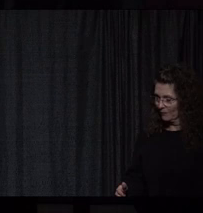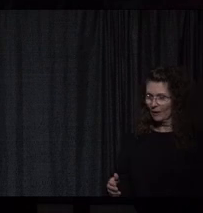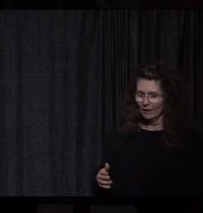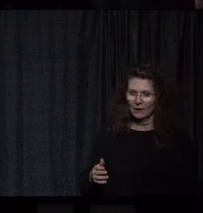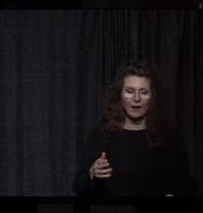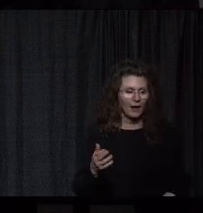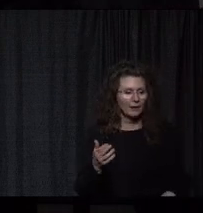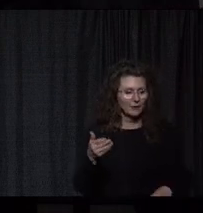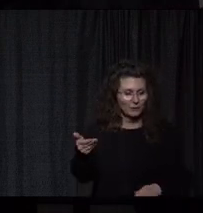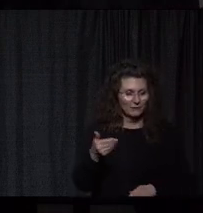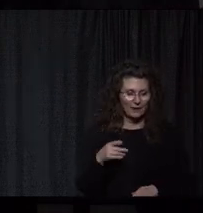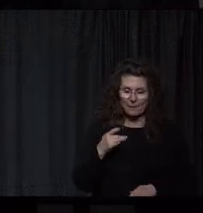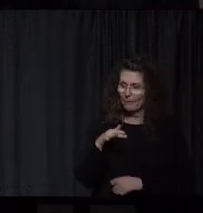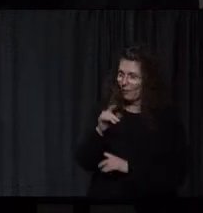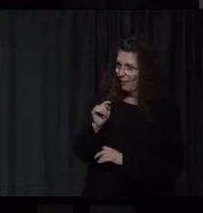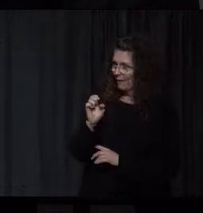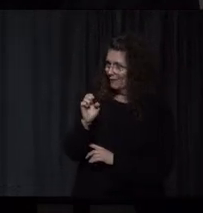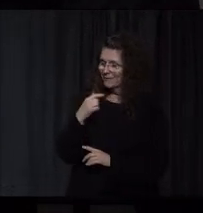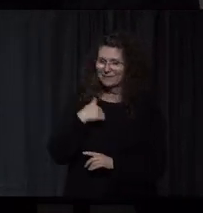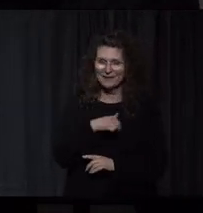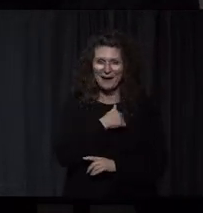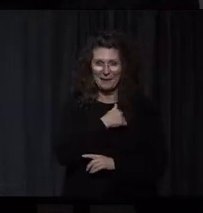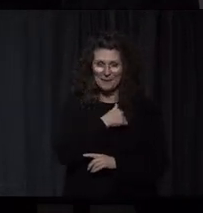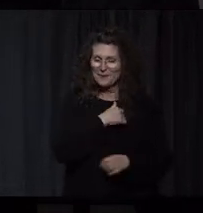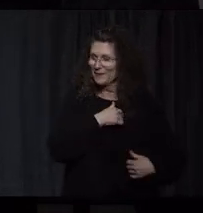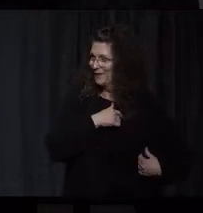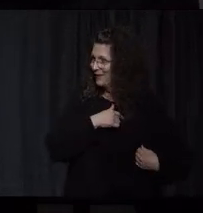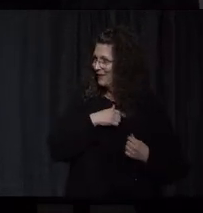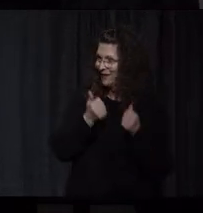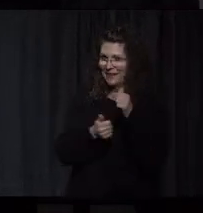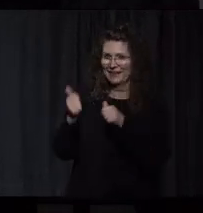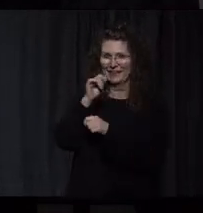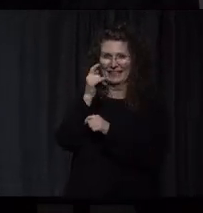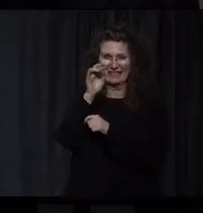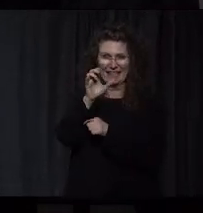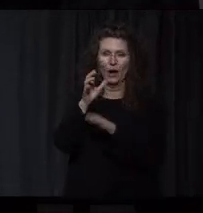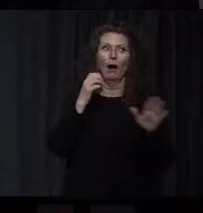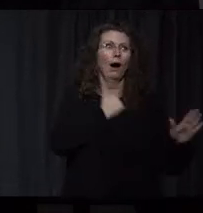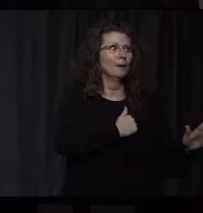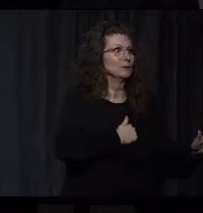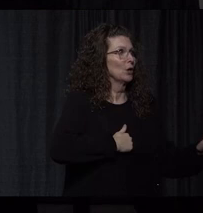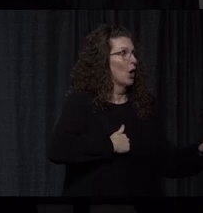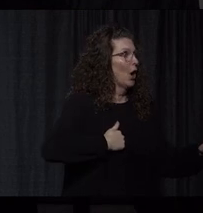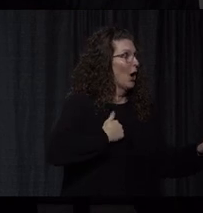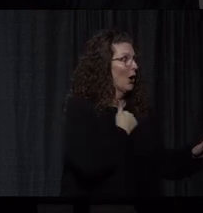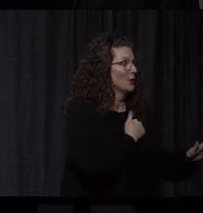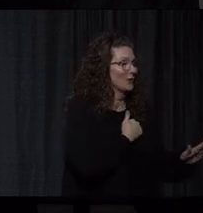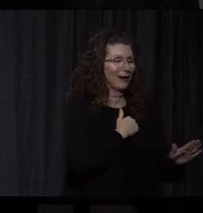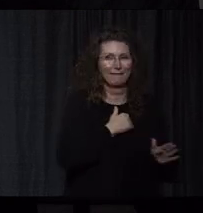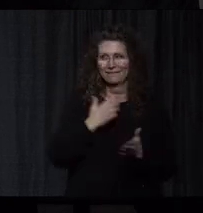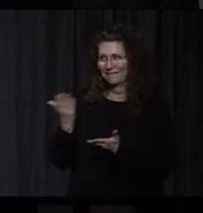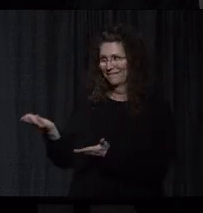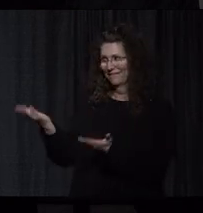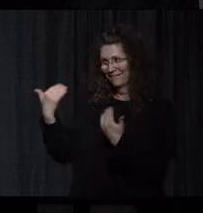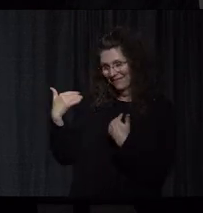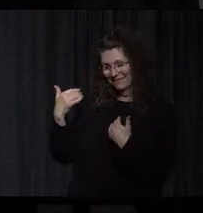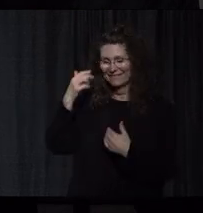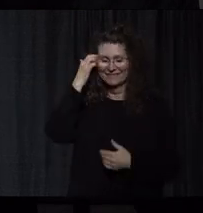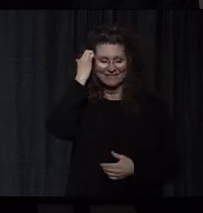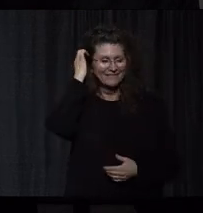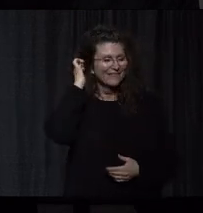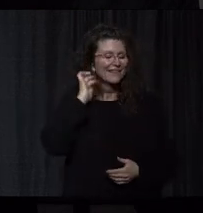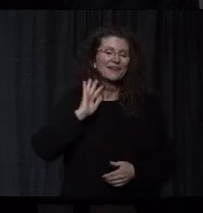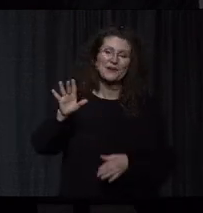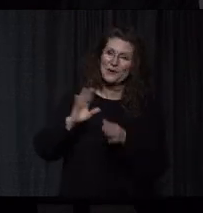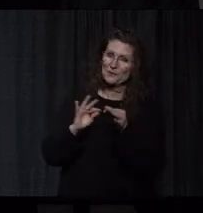Paulette Berger, executive director of strategy and administration, the other Paulette, Paulette Berger, to offer some remarks